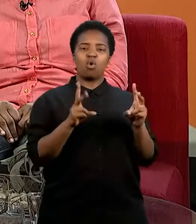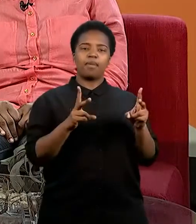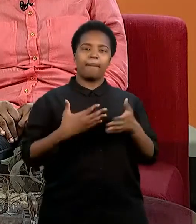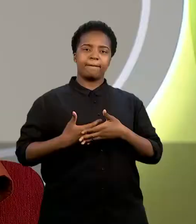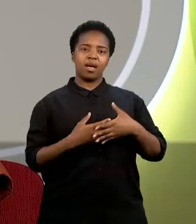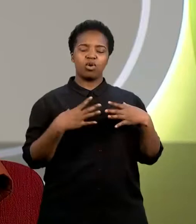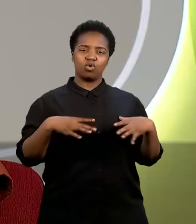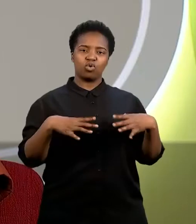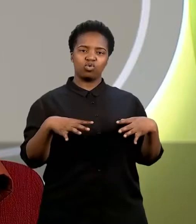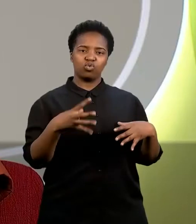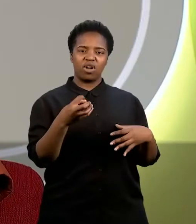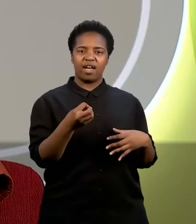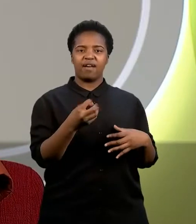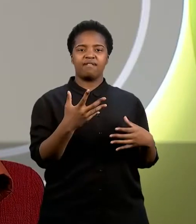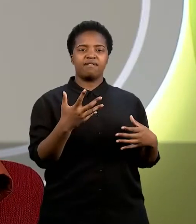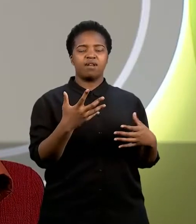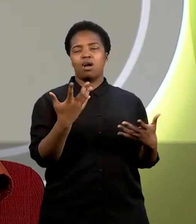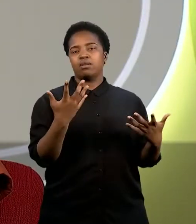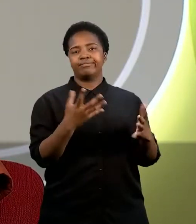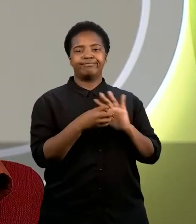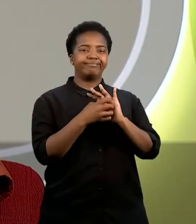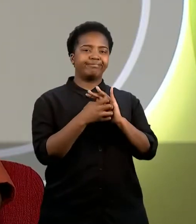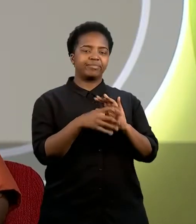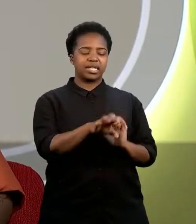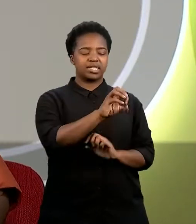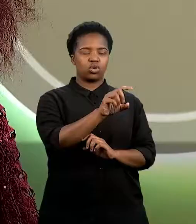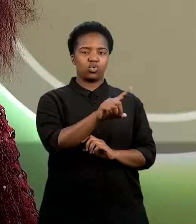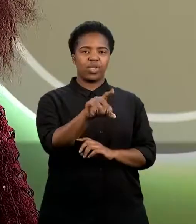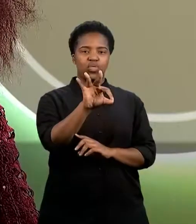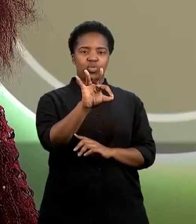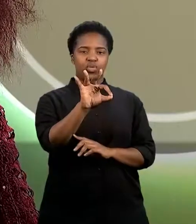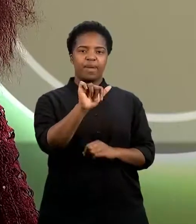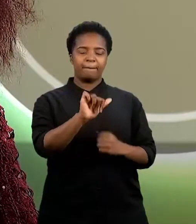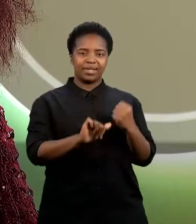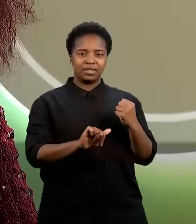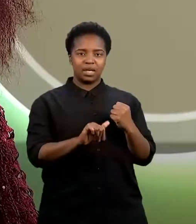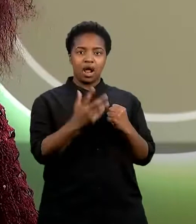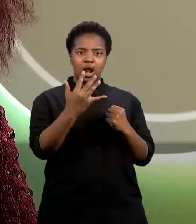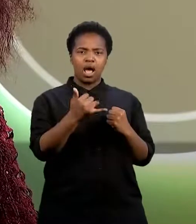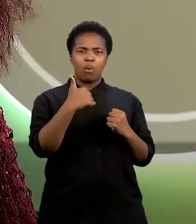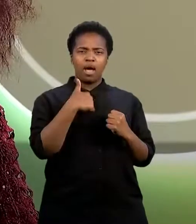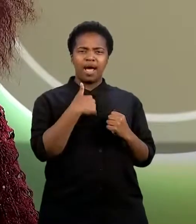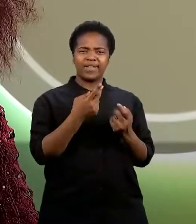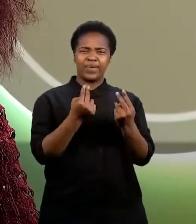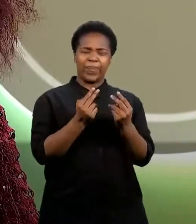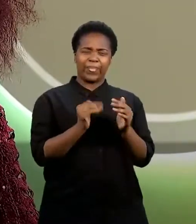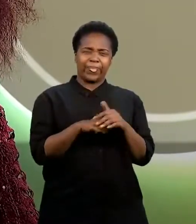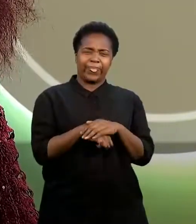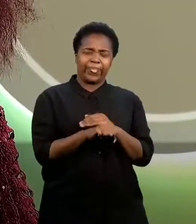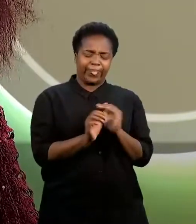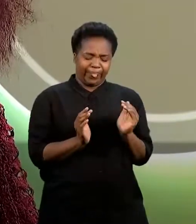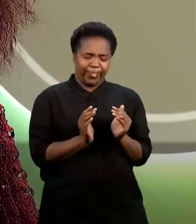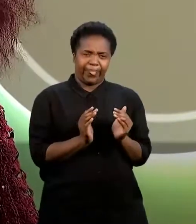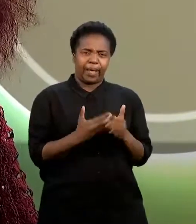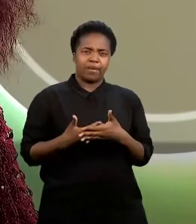clothes whereby it's for like 0 to 3 months, but then they went into having newborns and then tiny